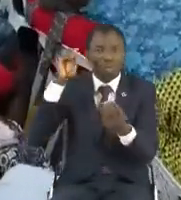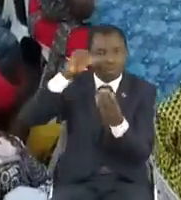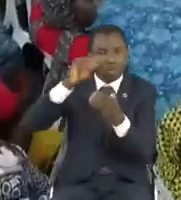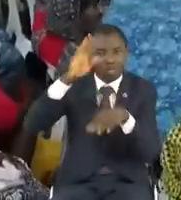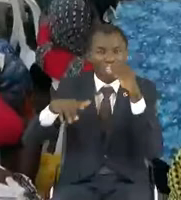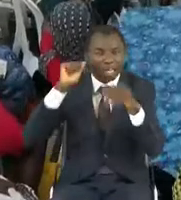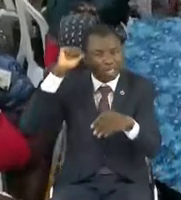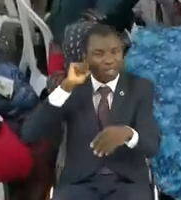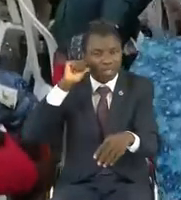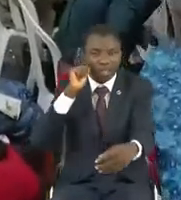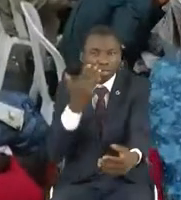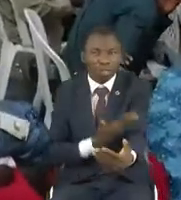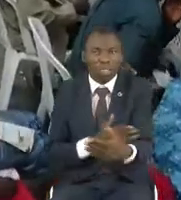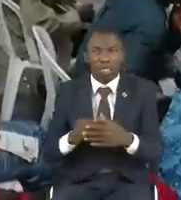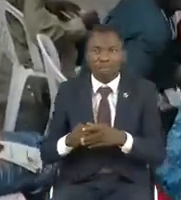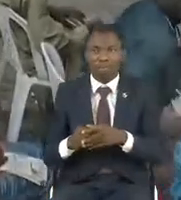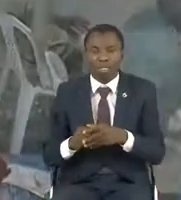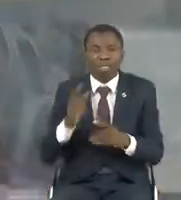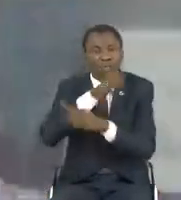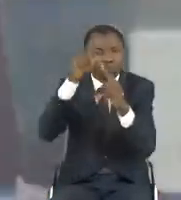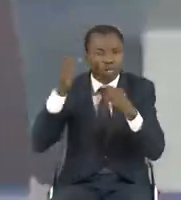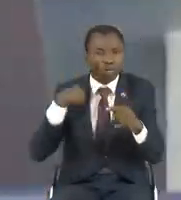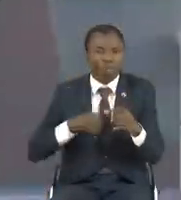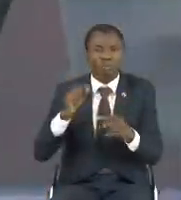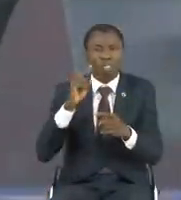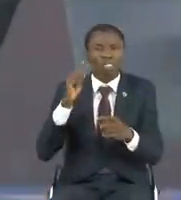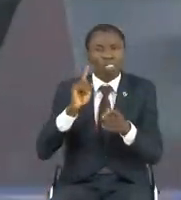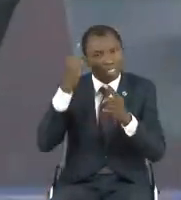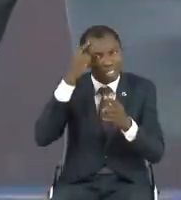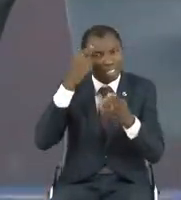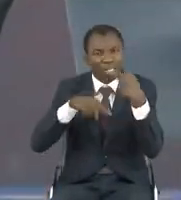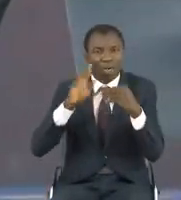Now, what we think about our relationship on earth,